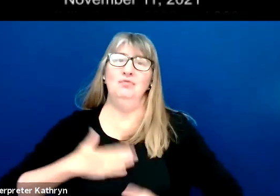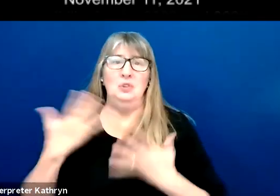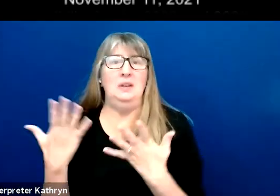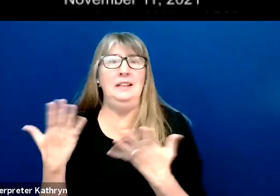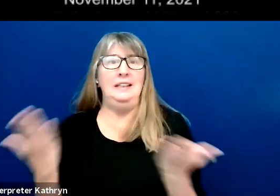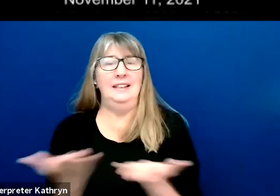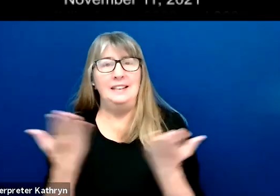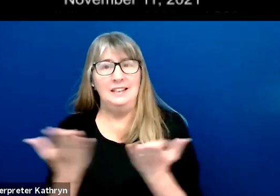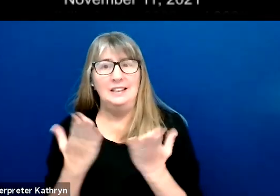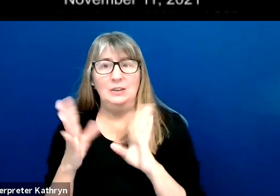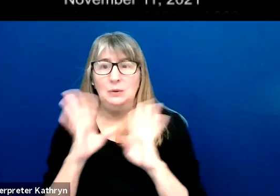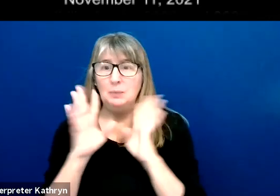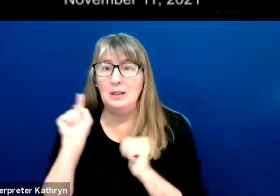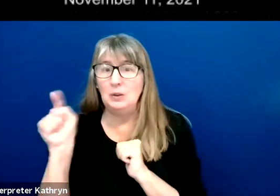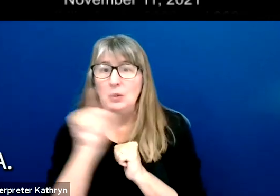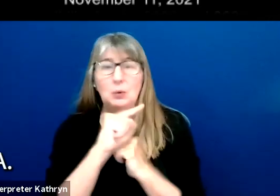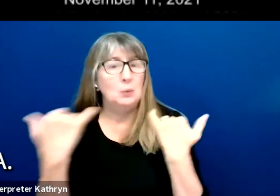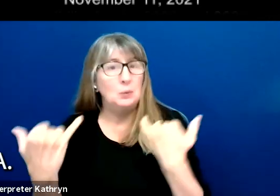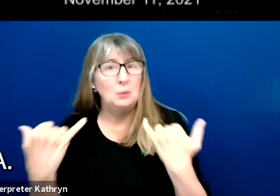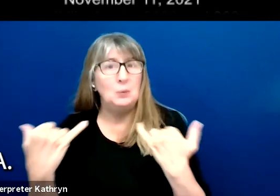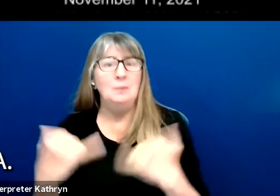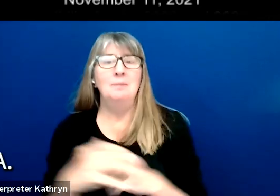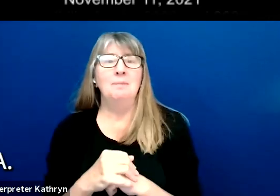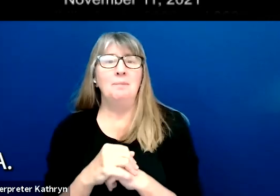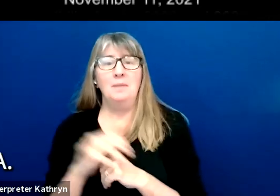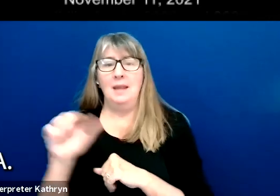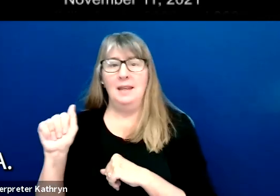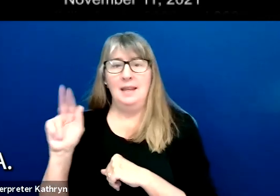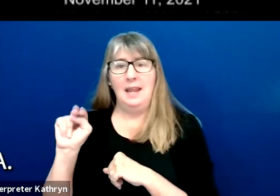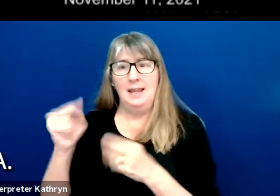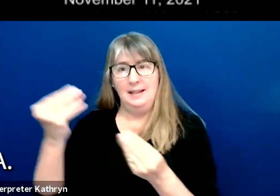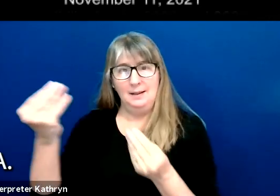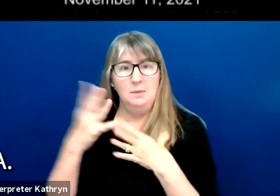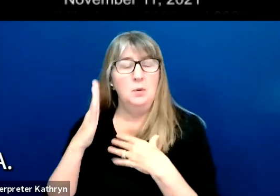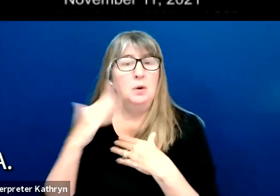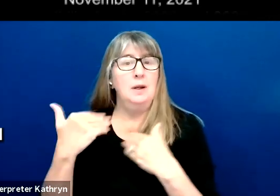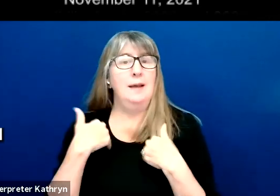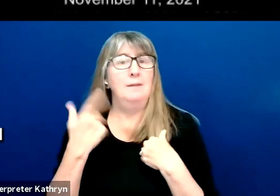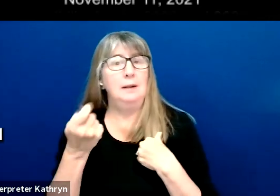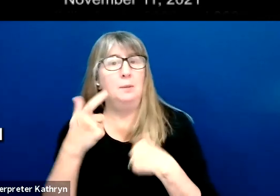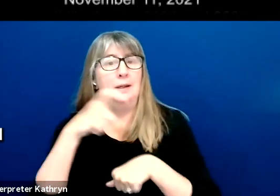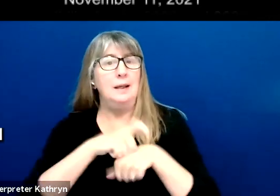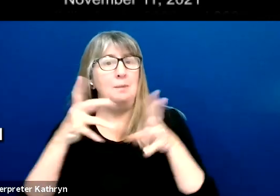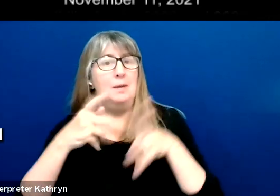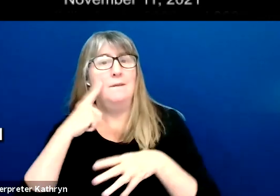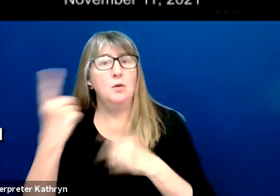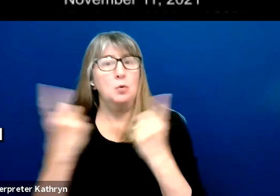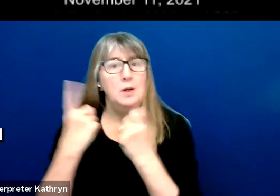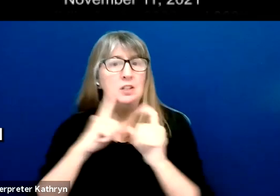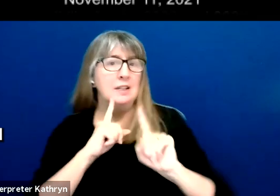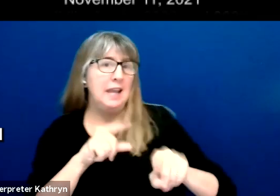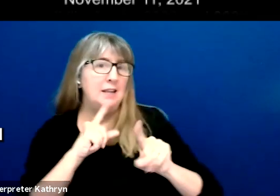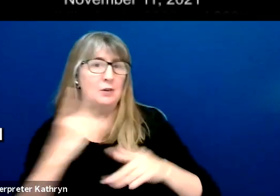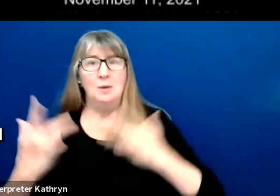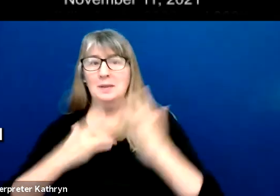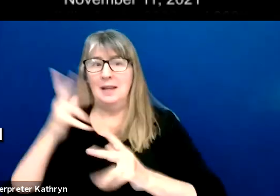to speak to you today. Anna tells me that we're gonna have some time for Q&A, and I'm really excited to hear from